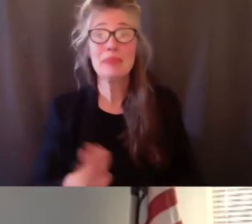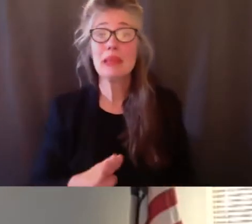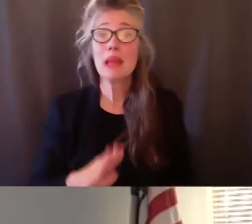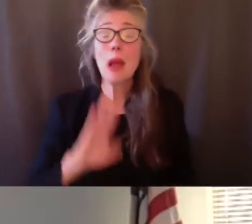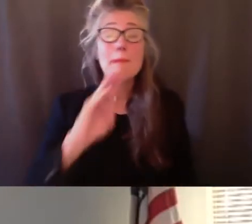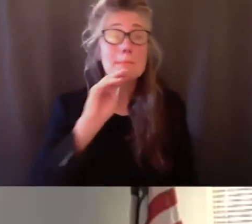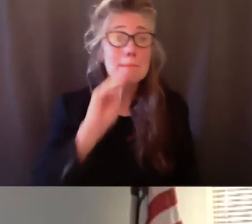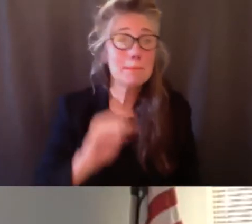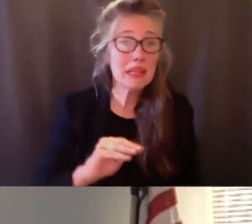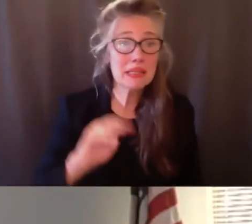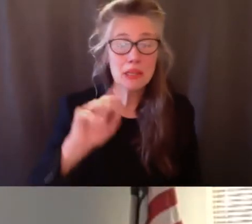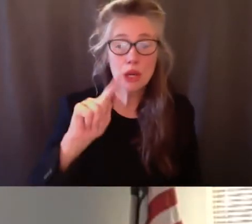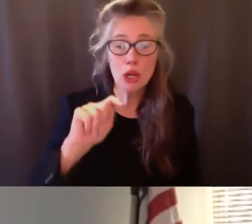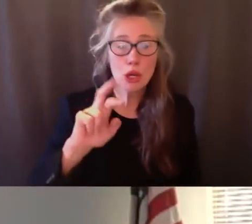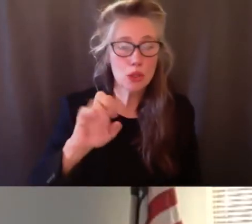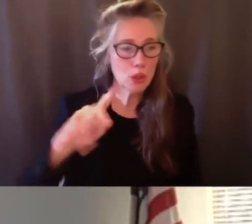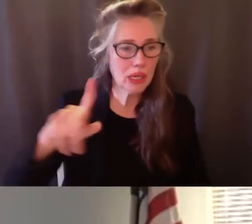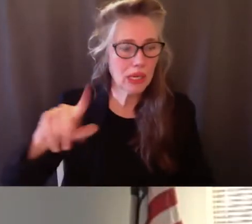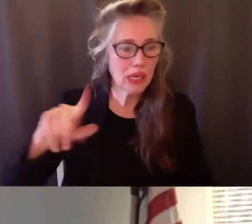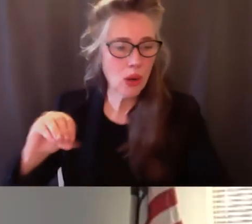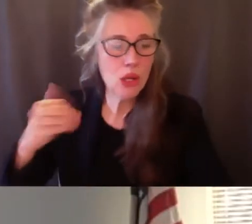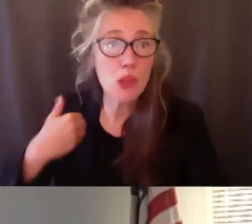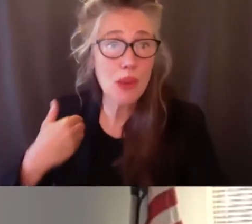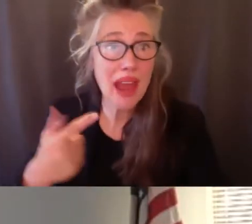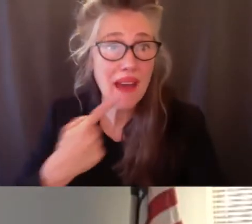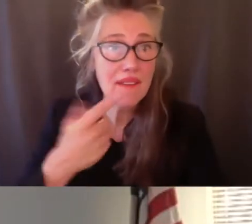public comments on non-agenda matters?